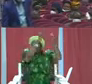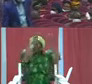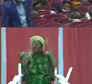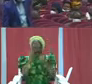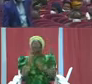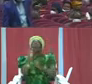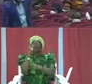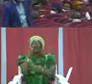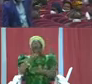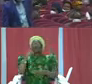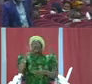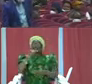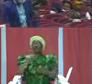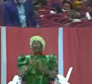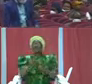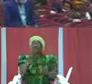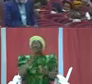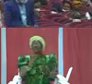and say, Father,